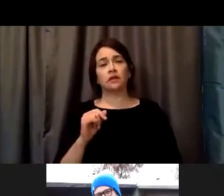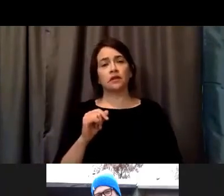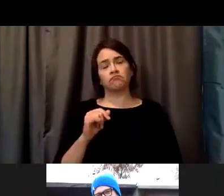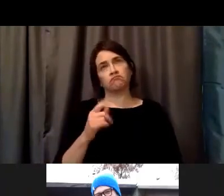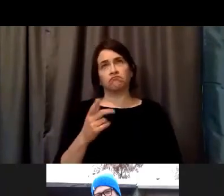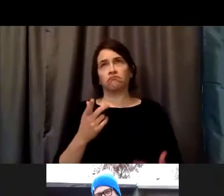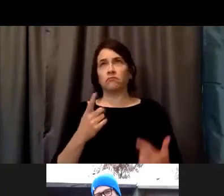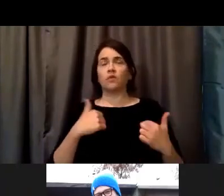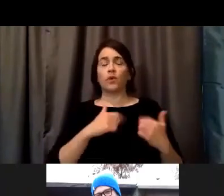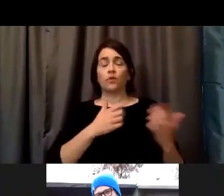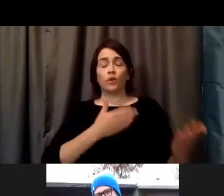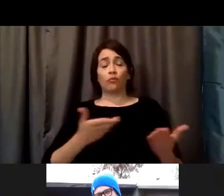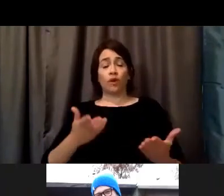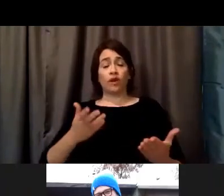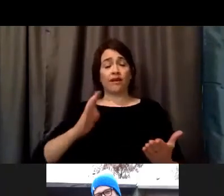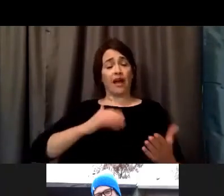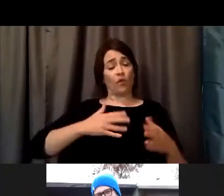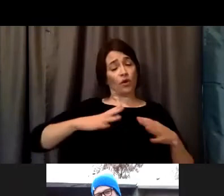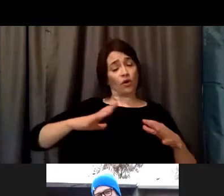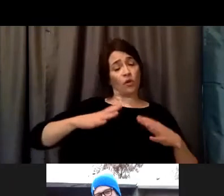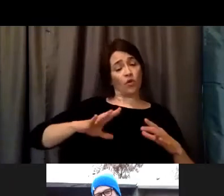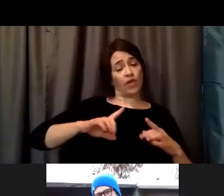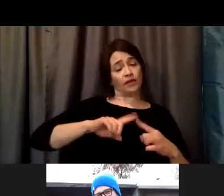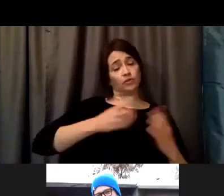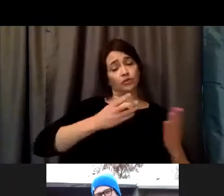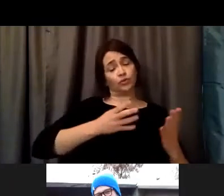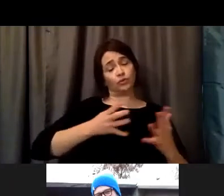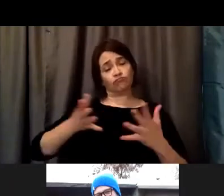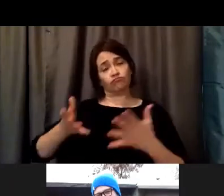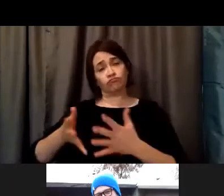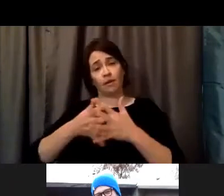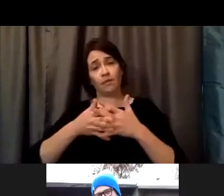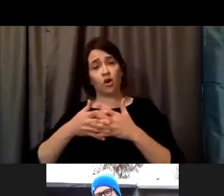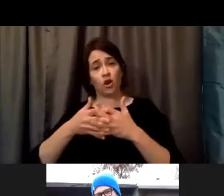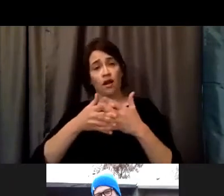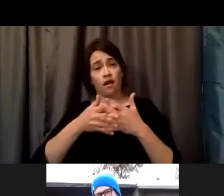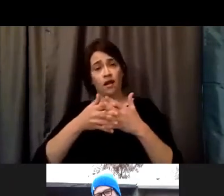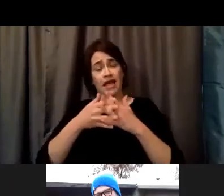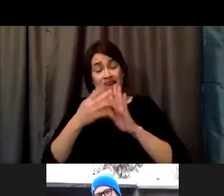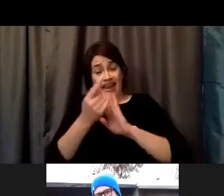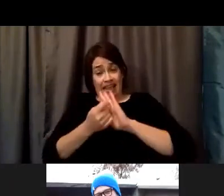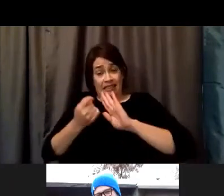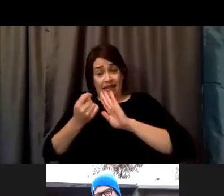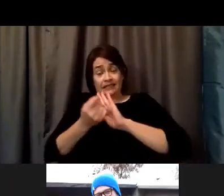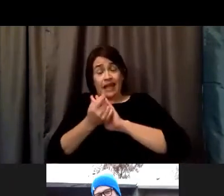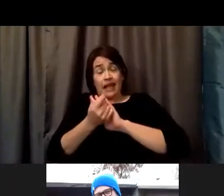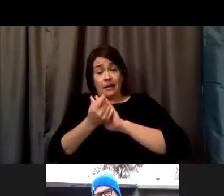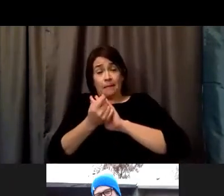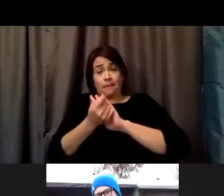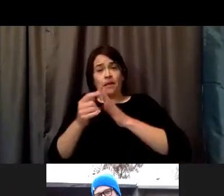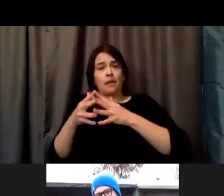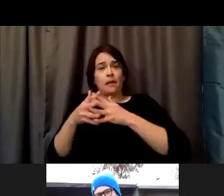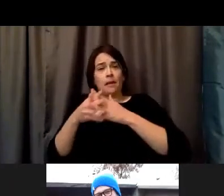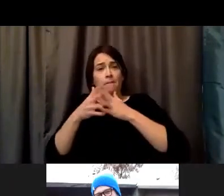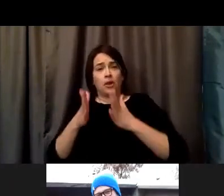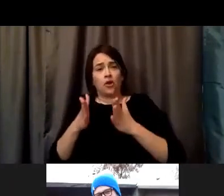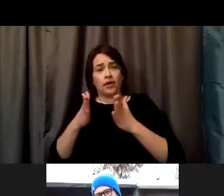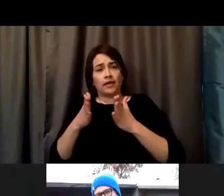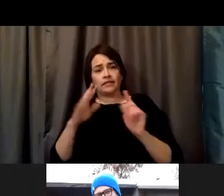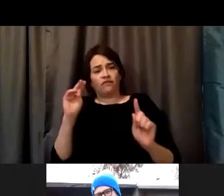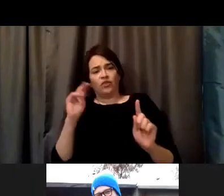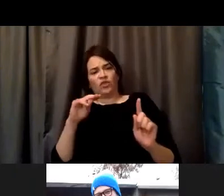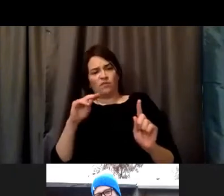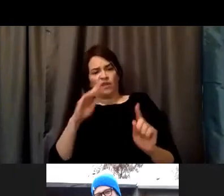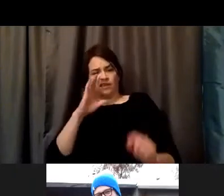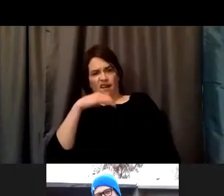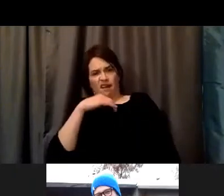to America. And at that time, they were odd. They were unusual. And nowadays, it's sort of,